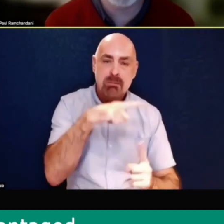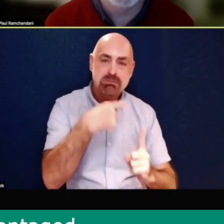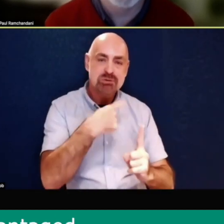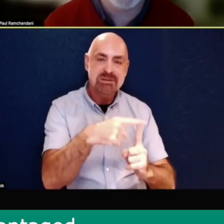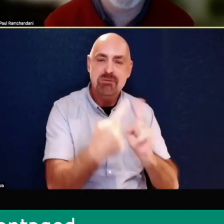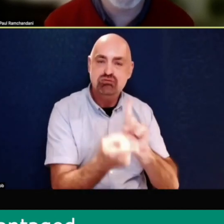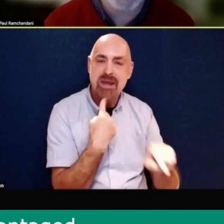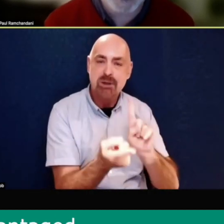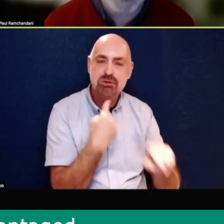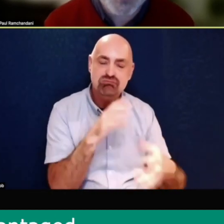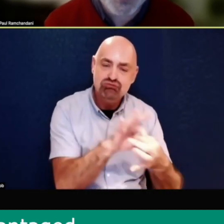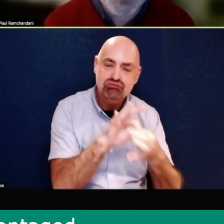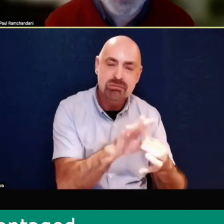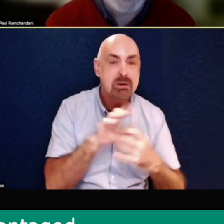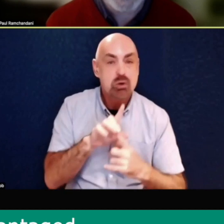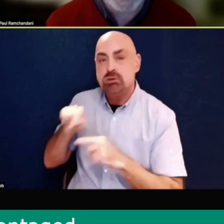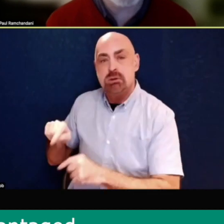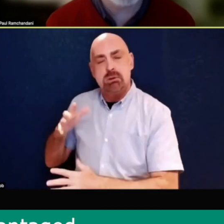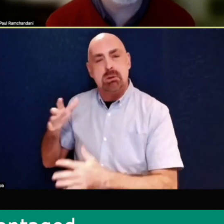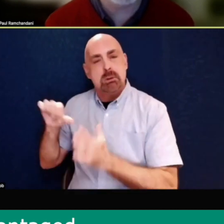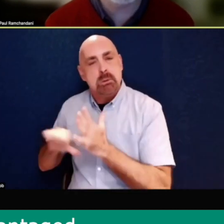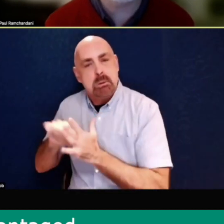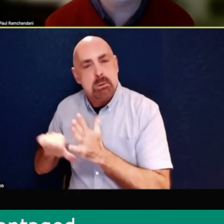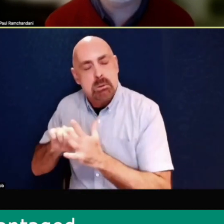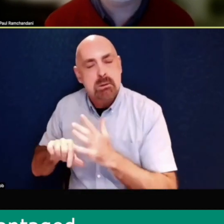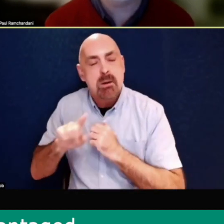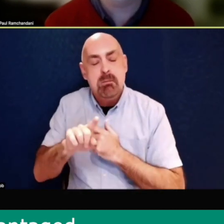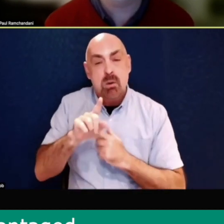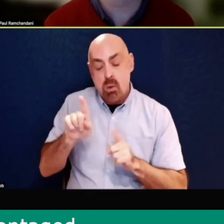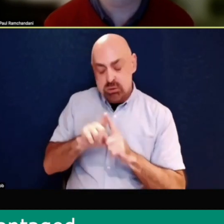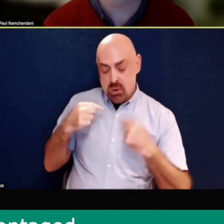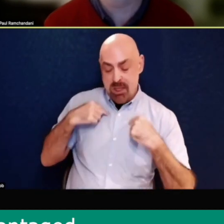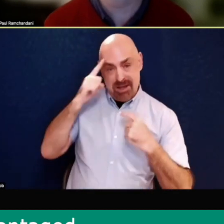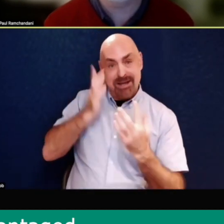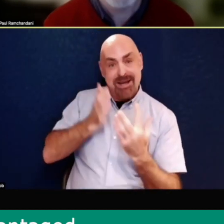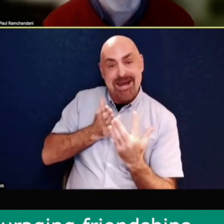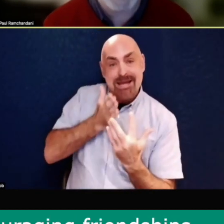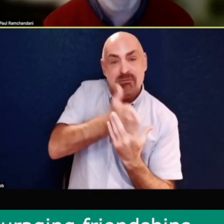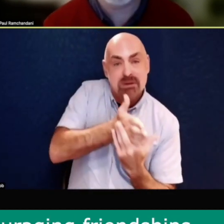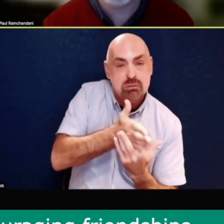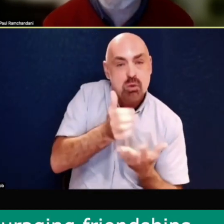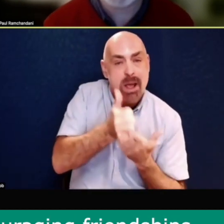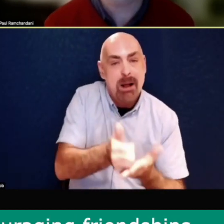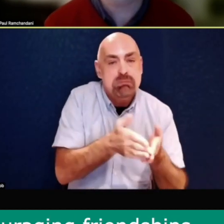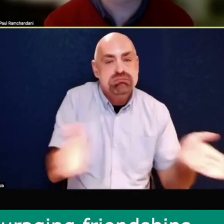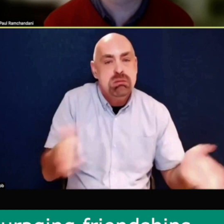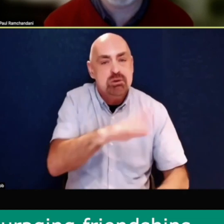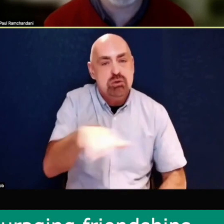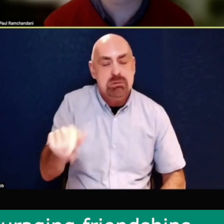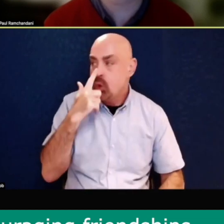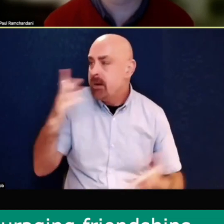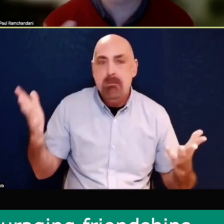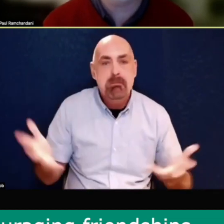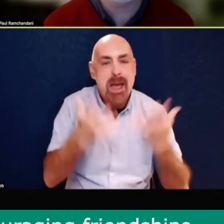for the most challenged or disadvantages, and thinking about interventions that make life better for children. So things around play, outdoor